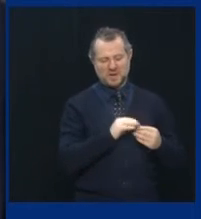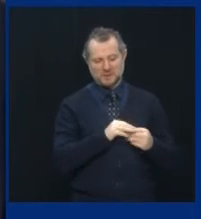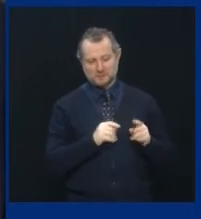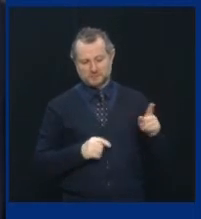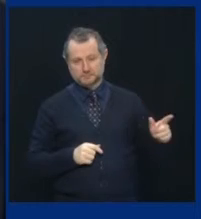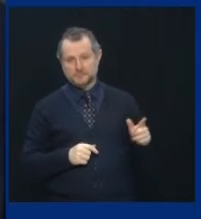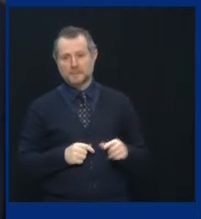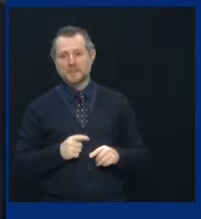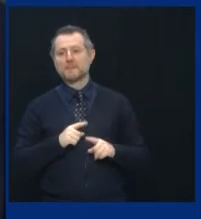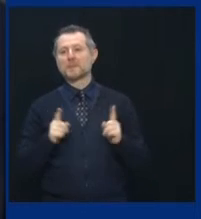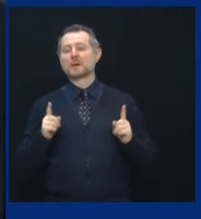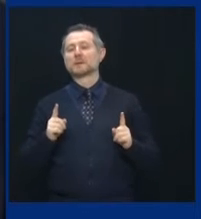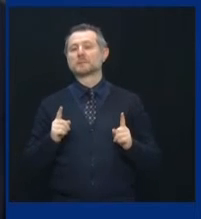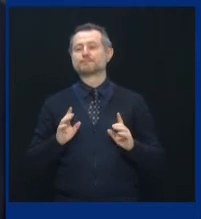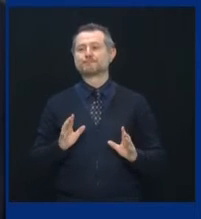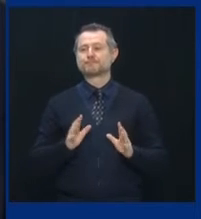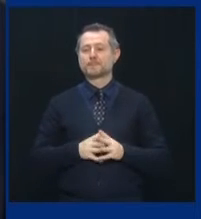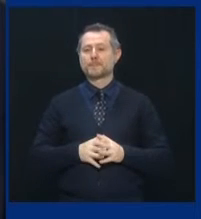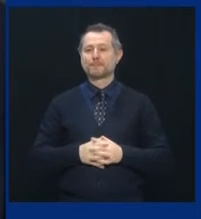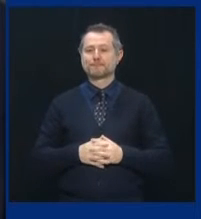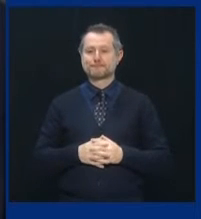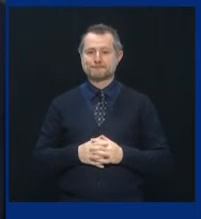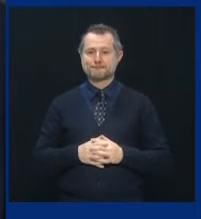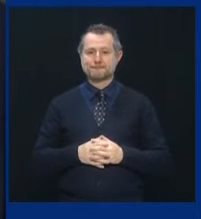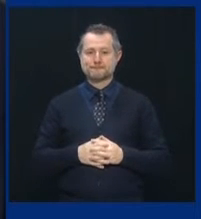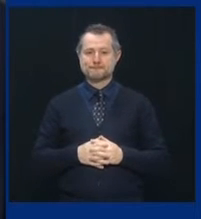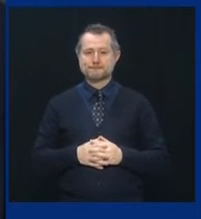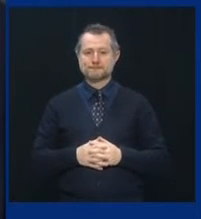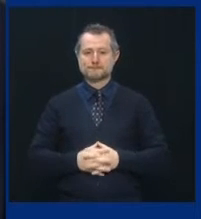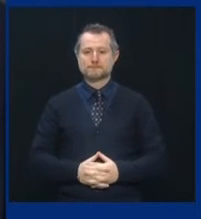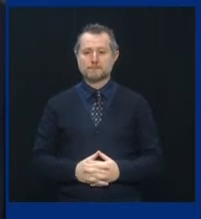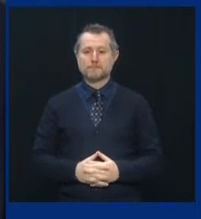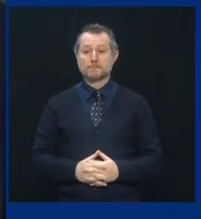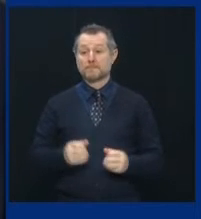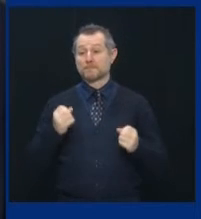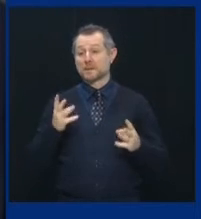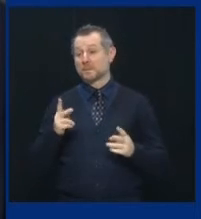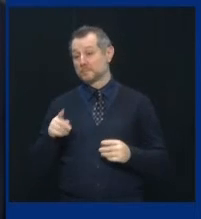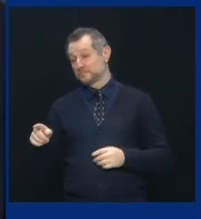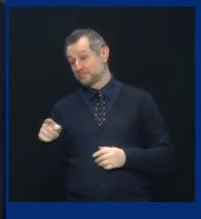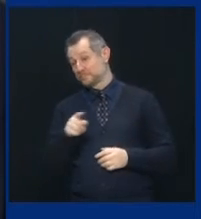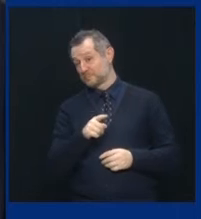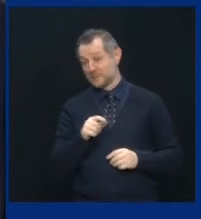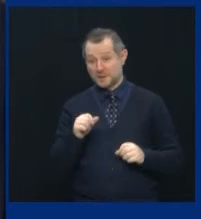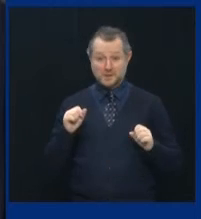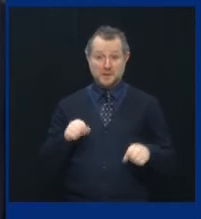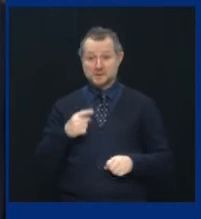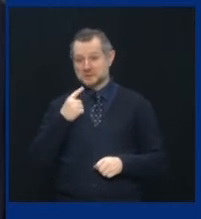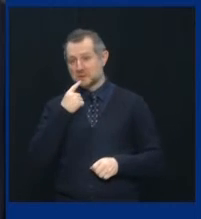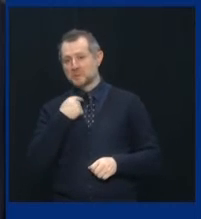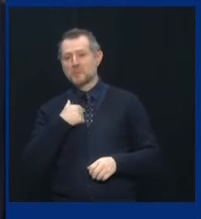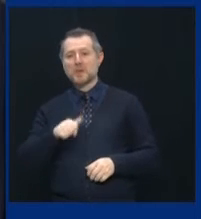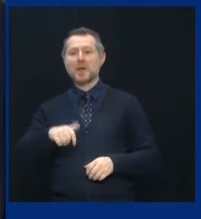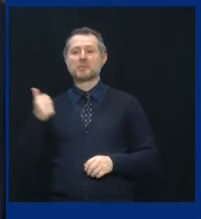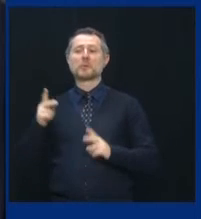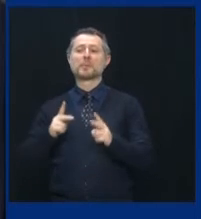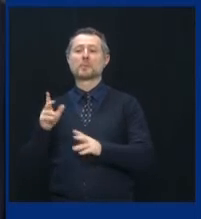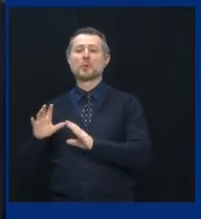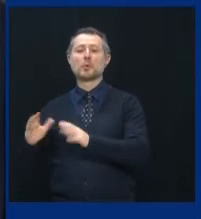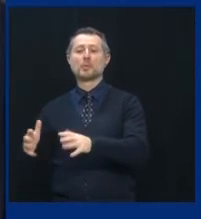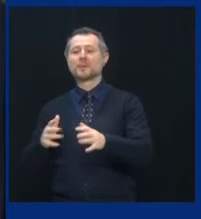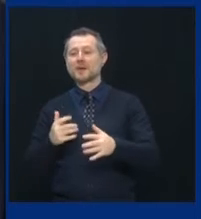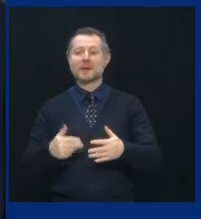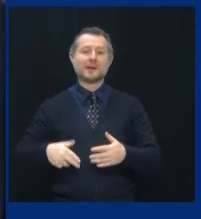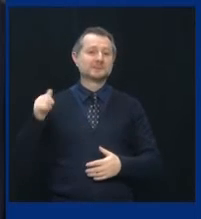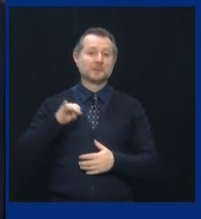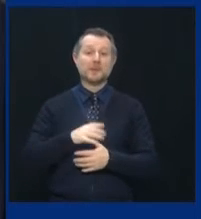going to have a lot of people who I could argue are a top priority. Police are